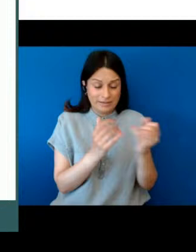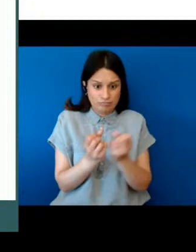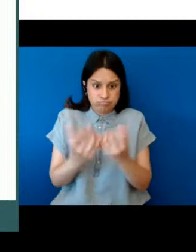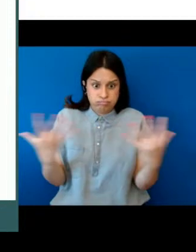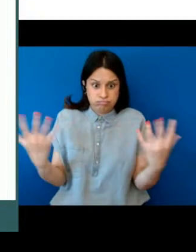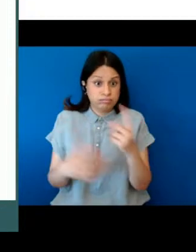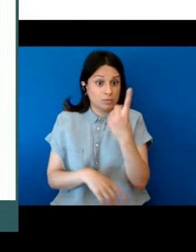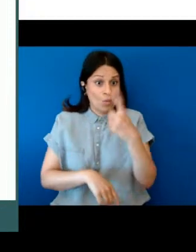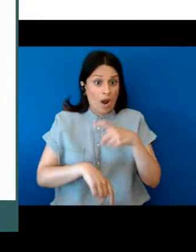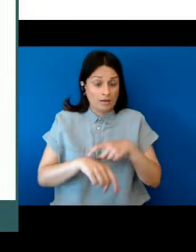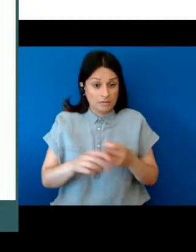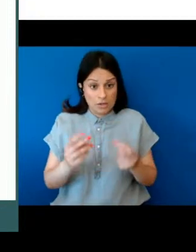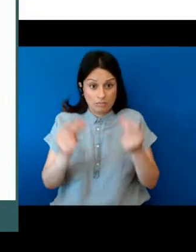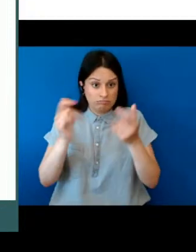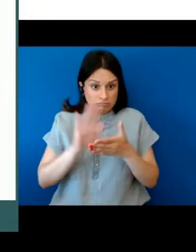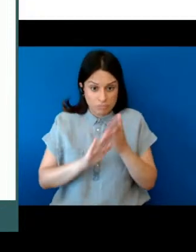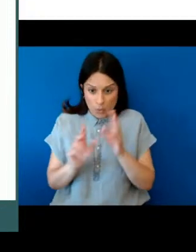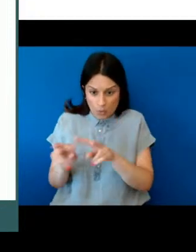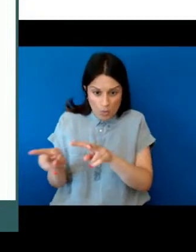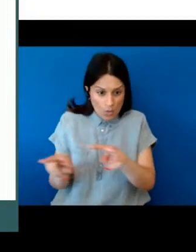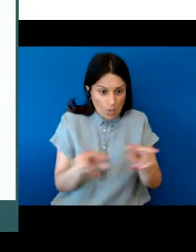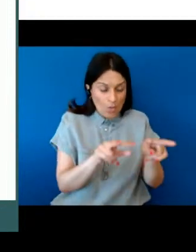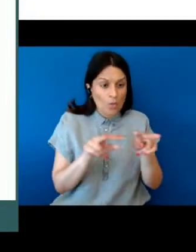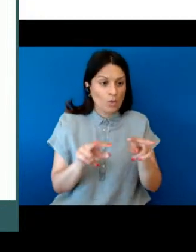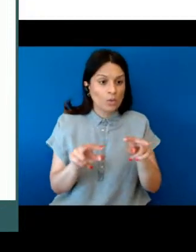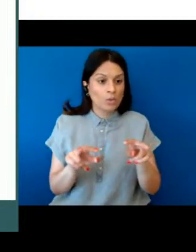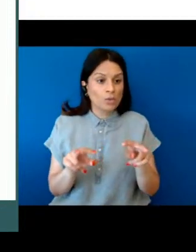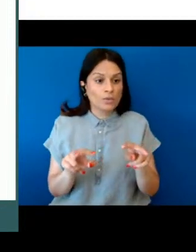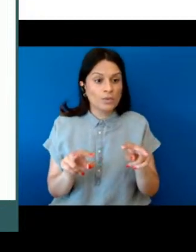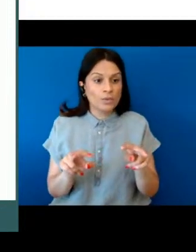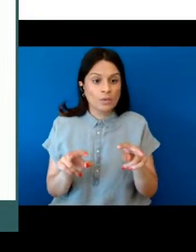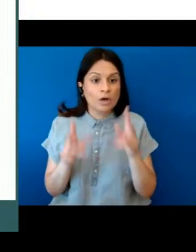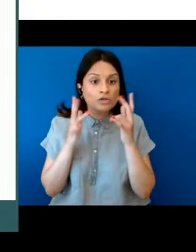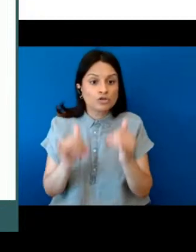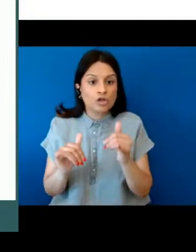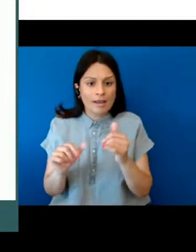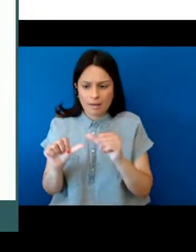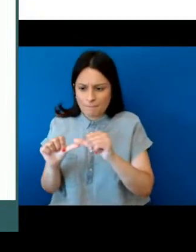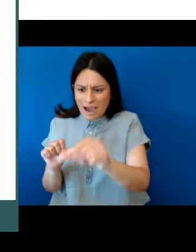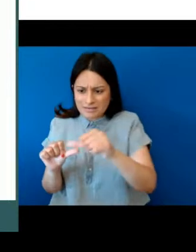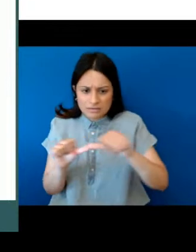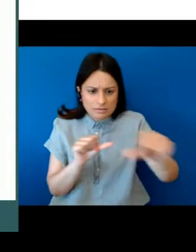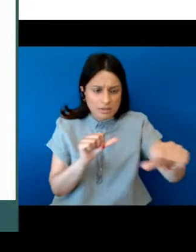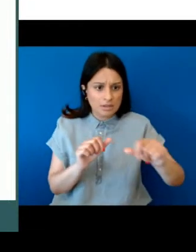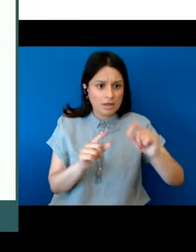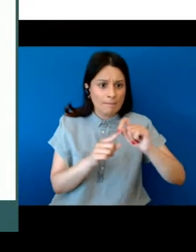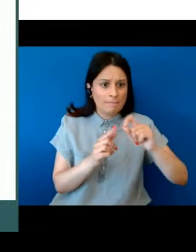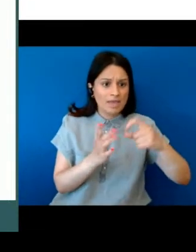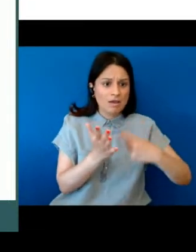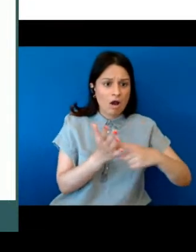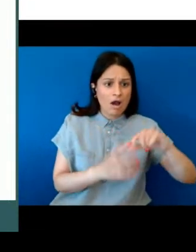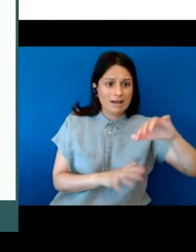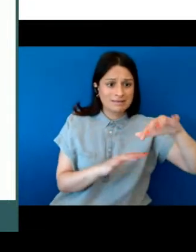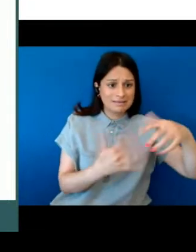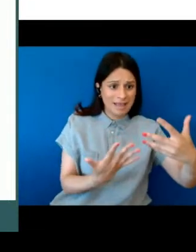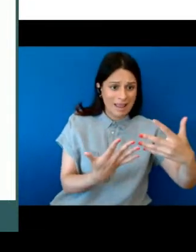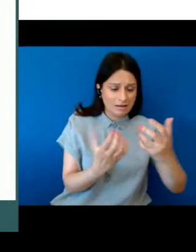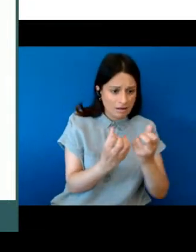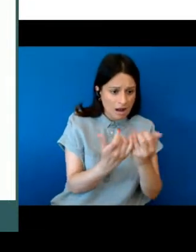and you can look for patterns that, is there PR10 positivity across multiple pollens and